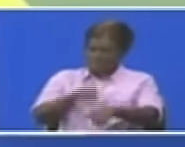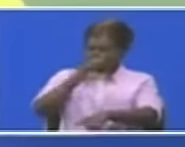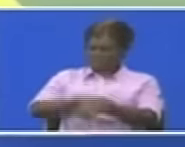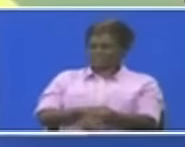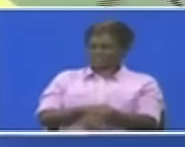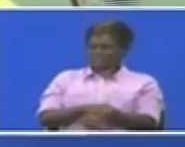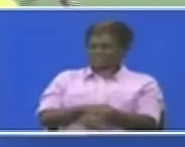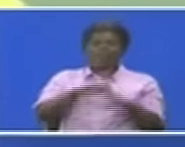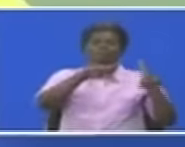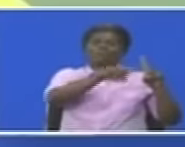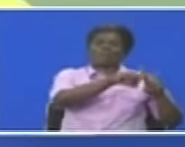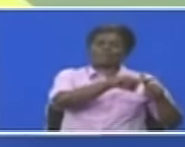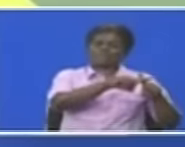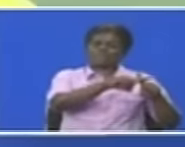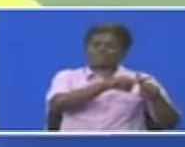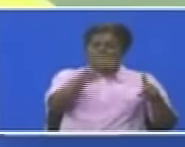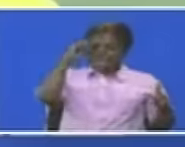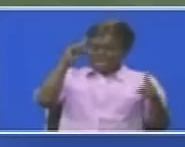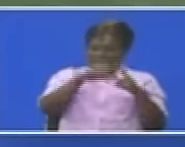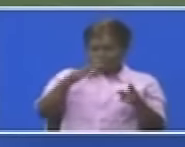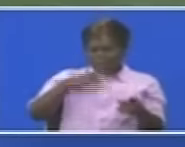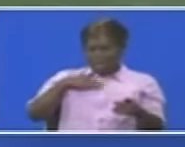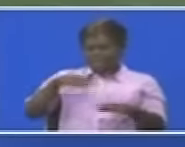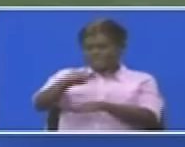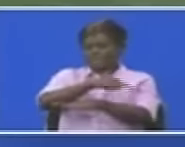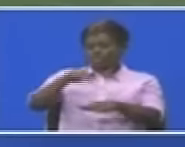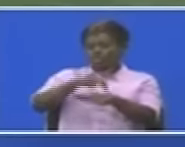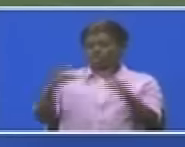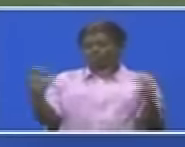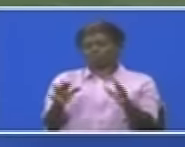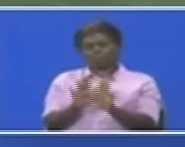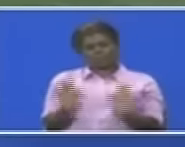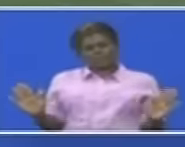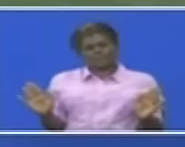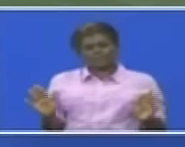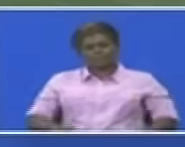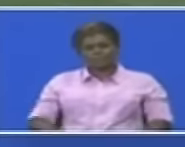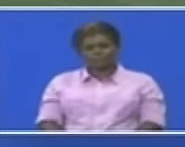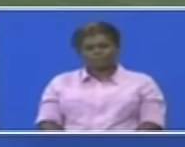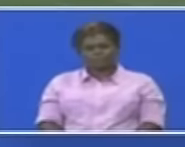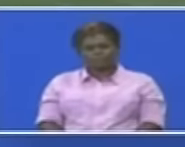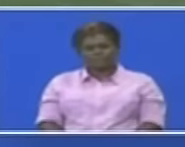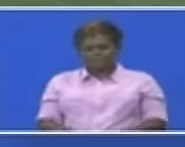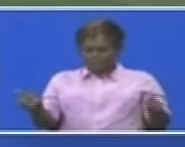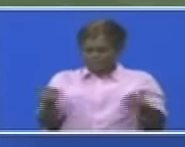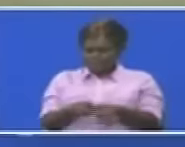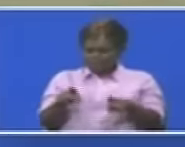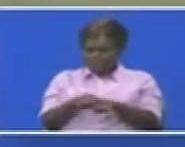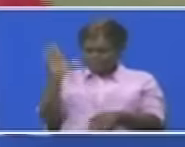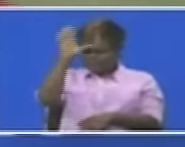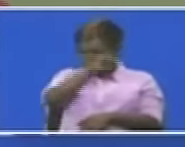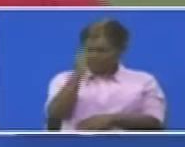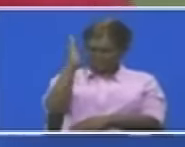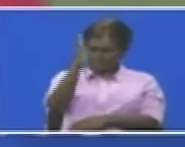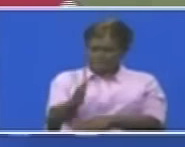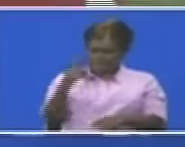ni plus juu target yangu ilikuwa national team. Mondi steps forward against the goalkeeper. Despite losing a penalty in the CECAFA